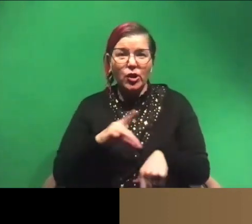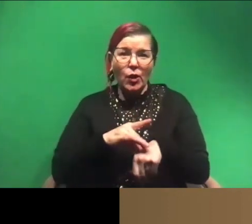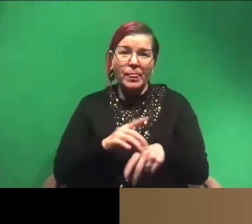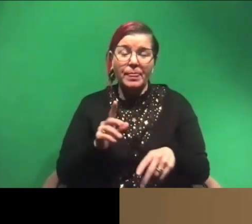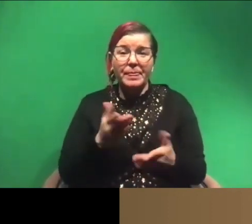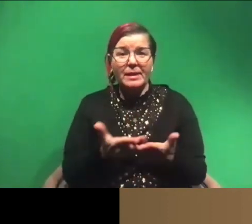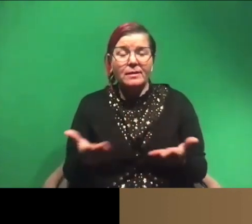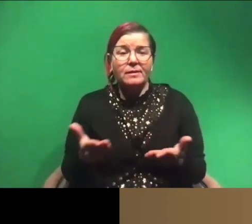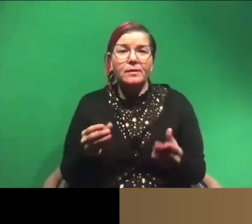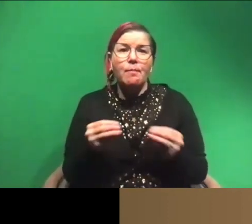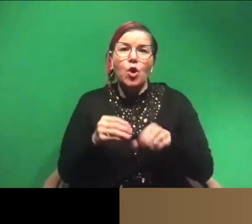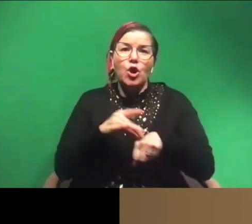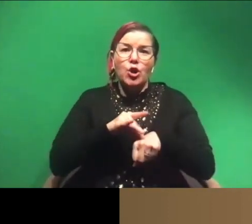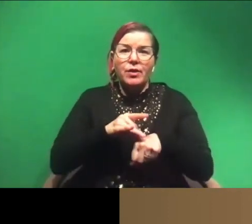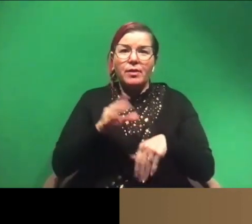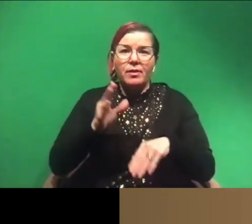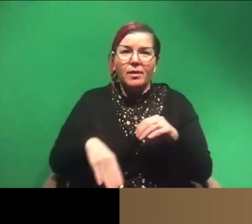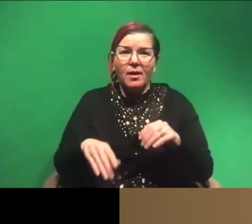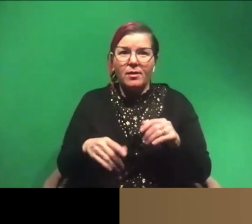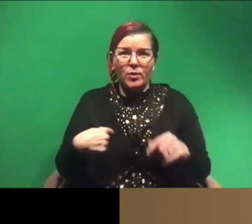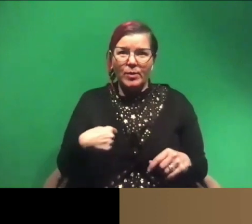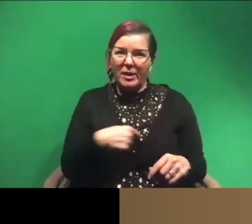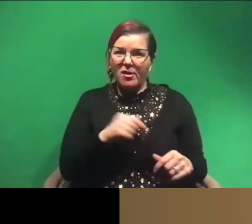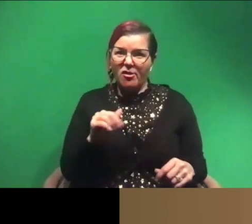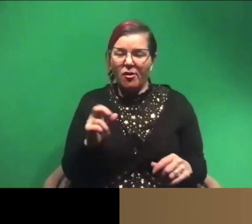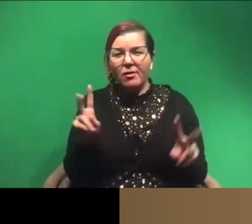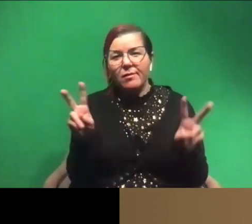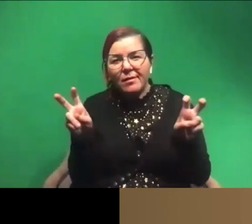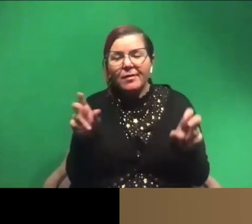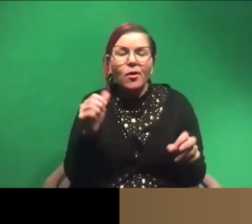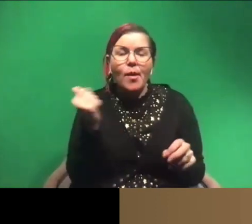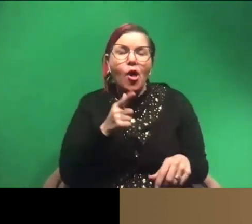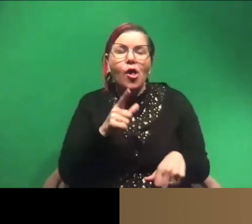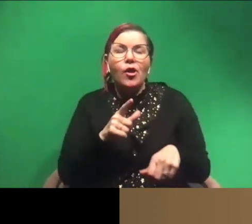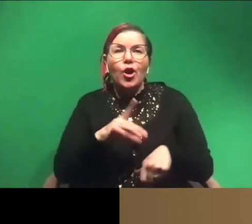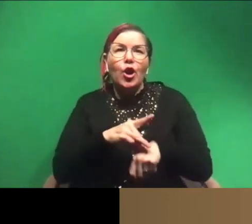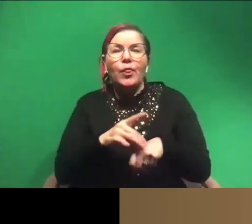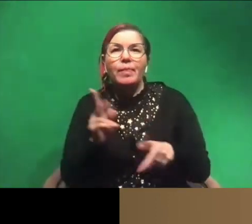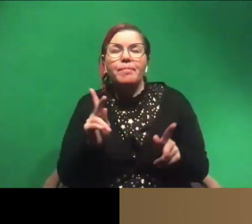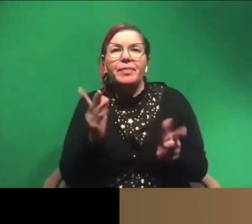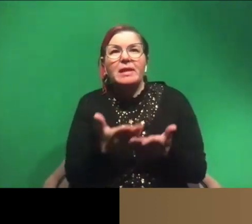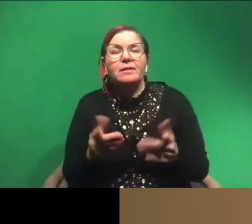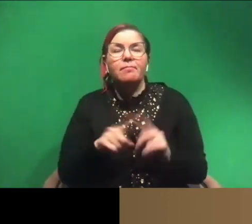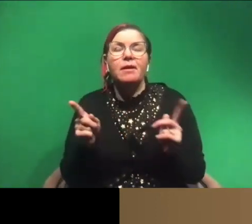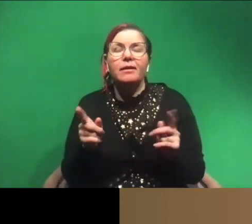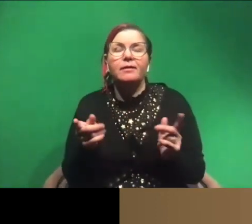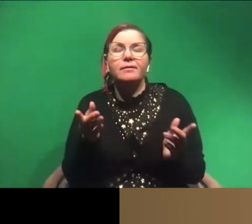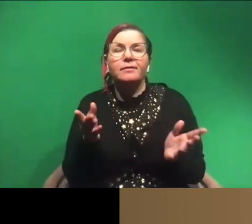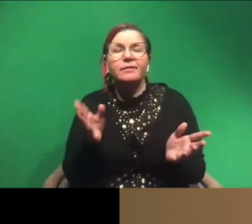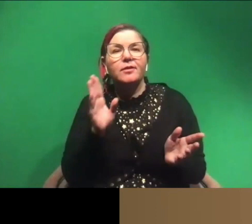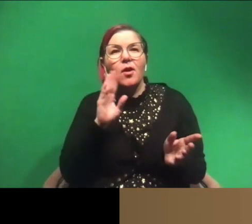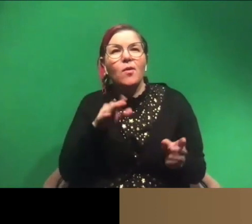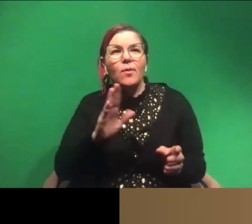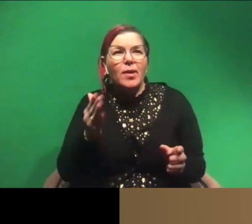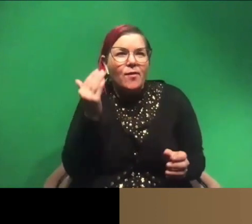more earthly than almost we are. Not really. We're all Earthlings. But, you know, we'll never